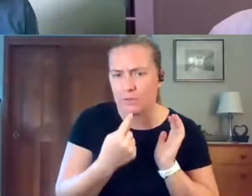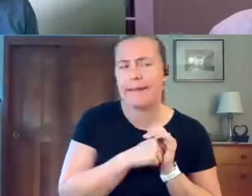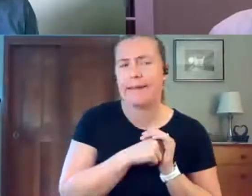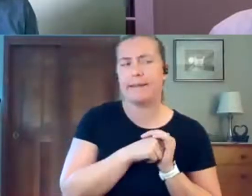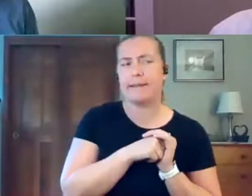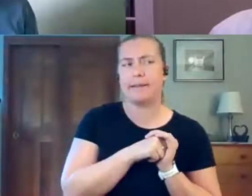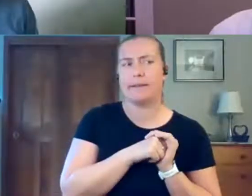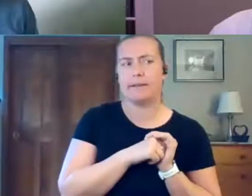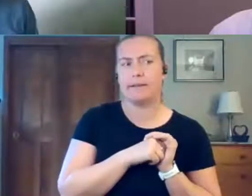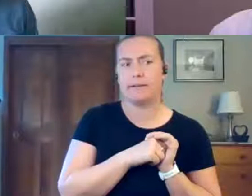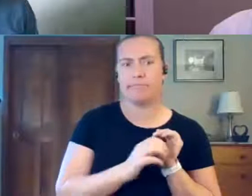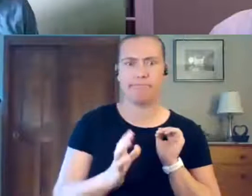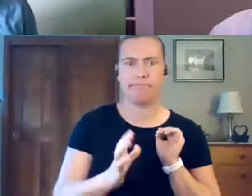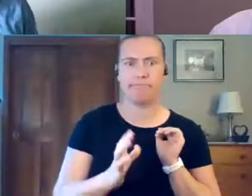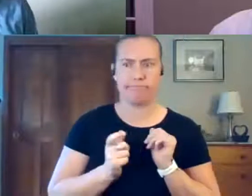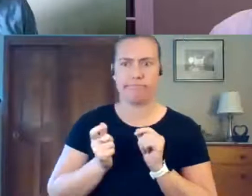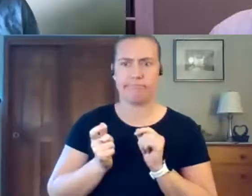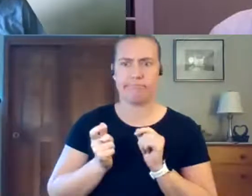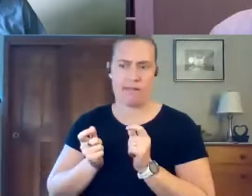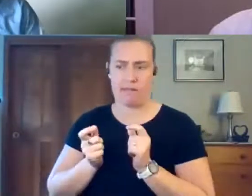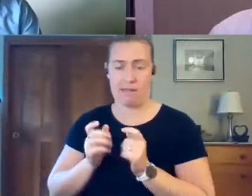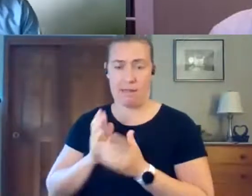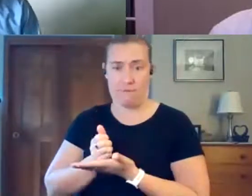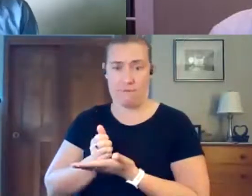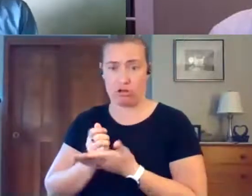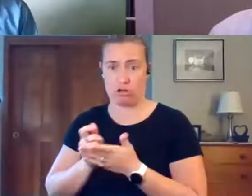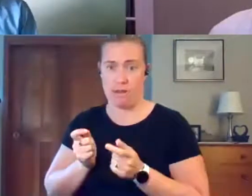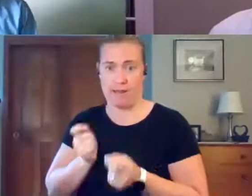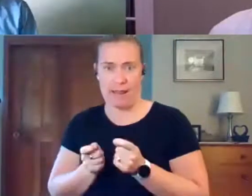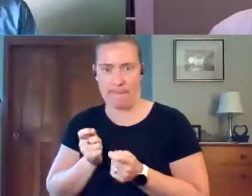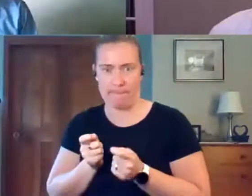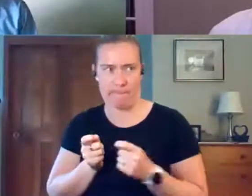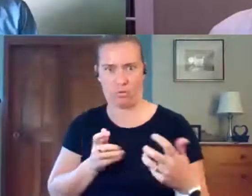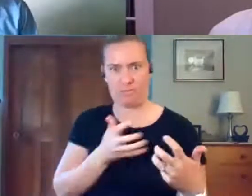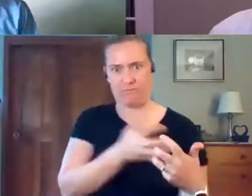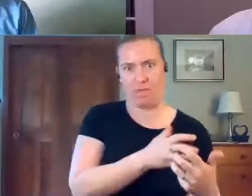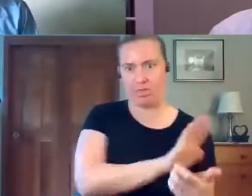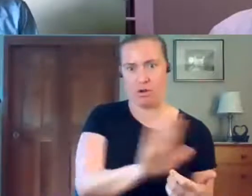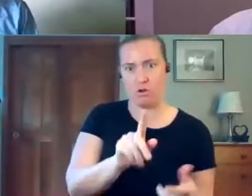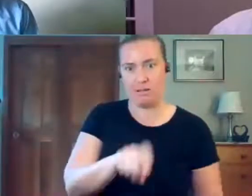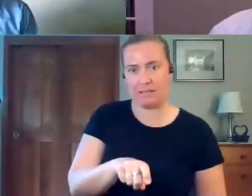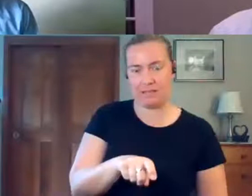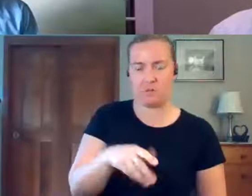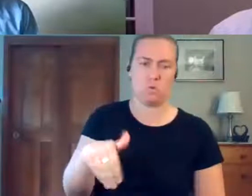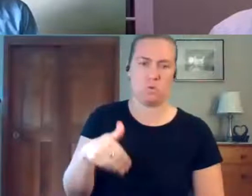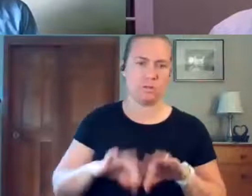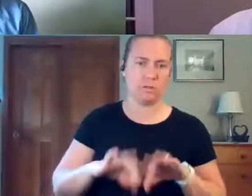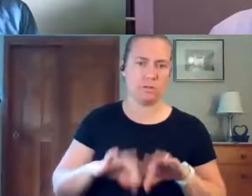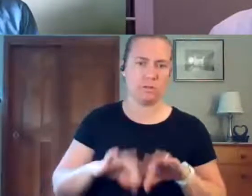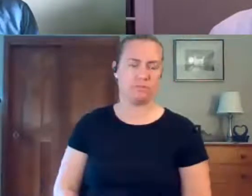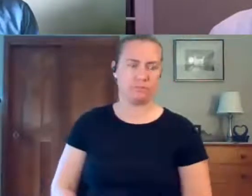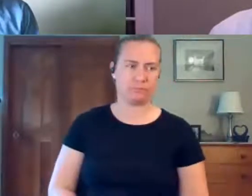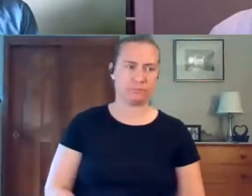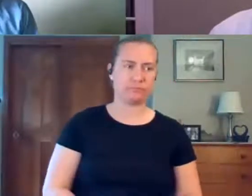doing whatever we could to adapt the intervention to their needs and the needs of the system. I